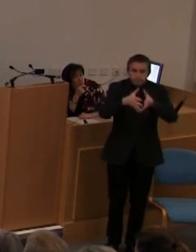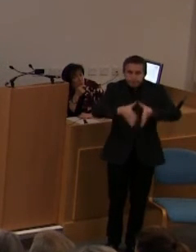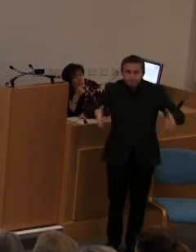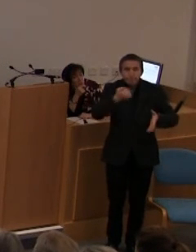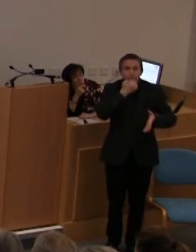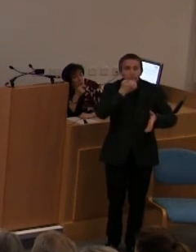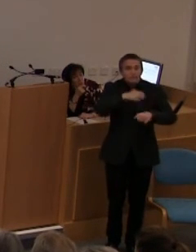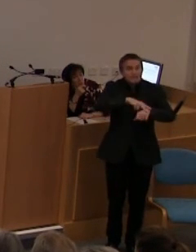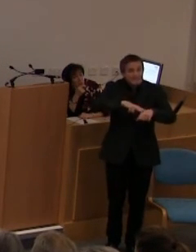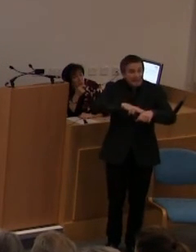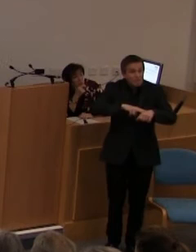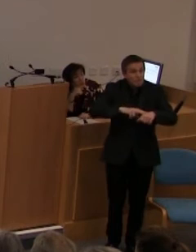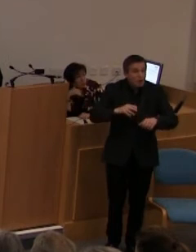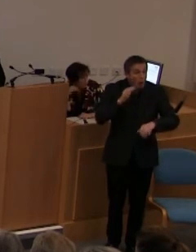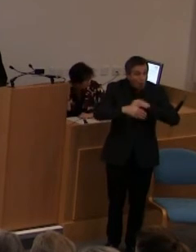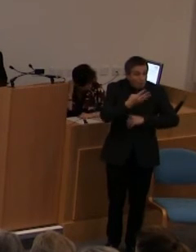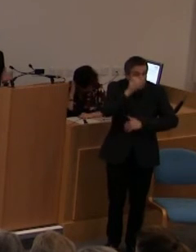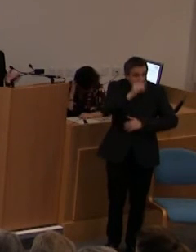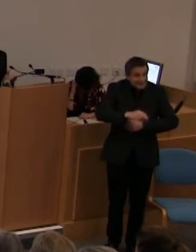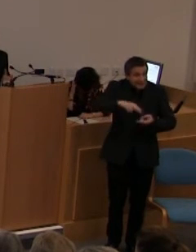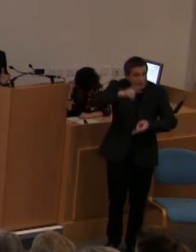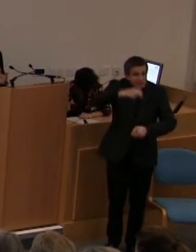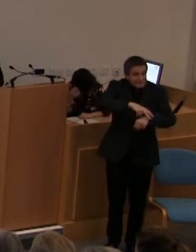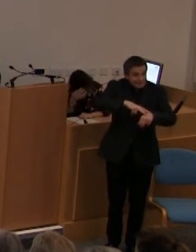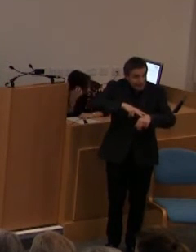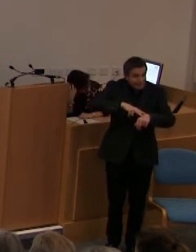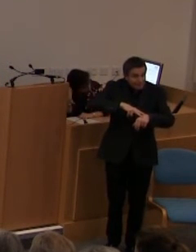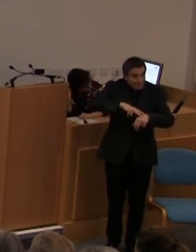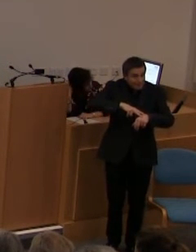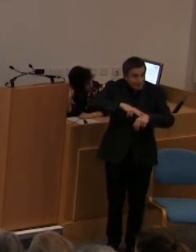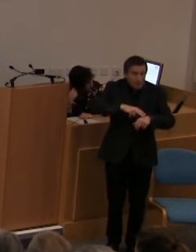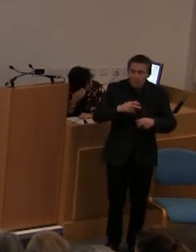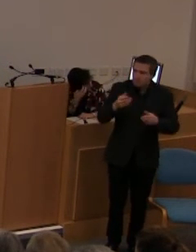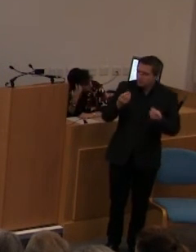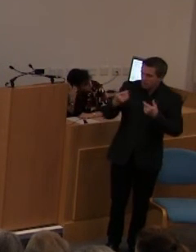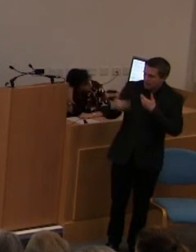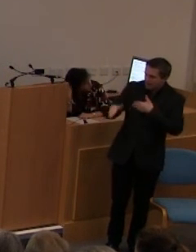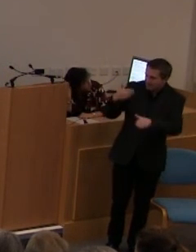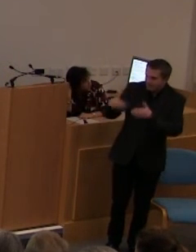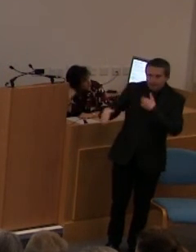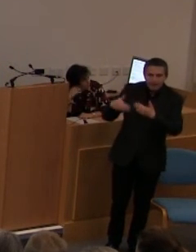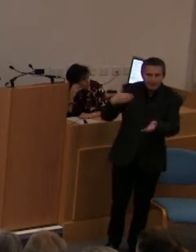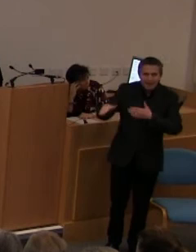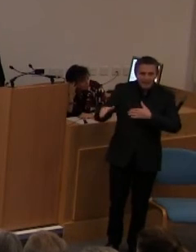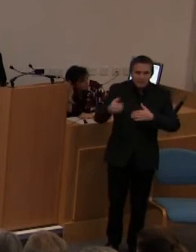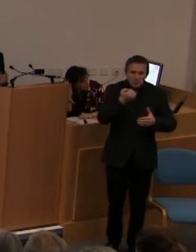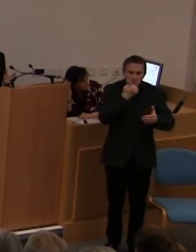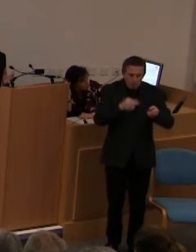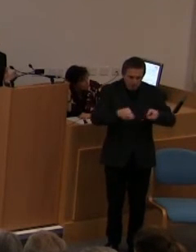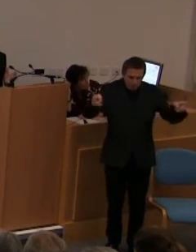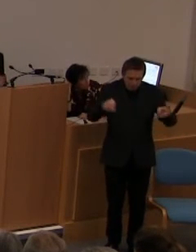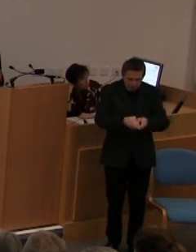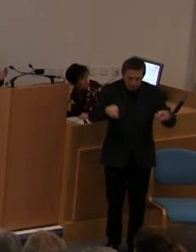complement by over 40%. But as we've been recruiting staff, we've been losing staff, so it's been one step forward, one step back.